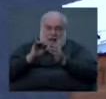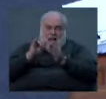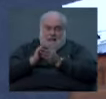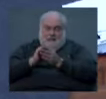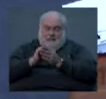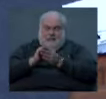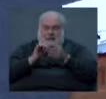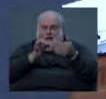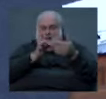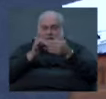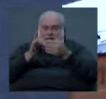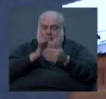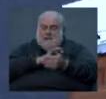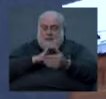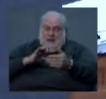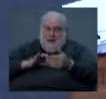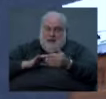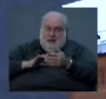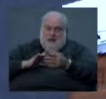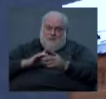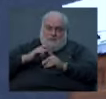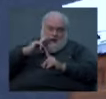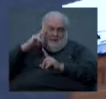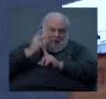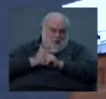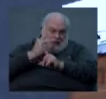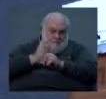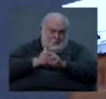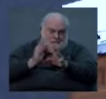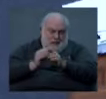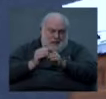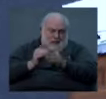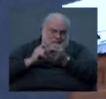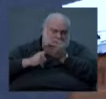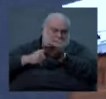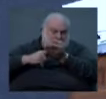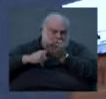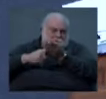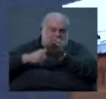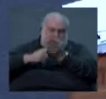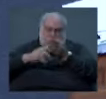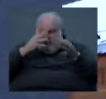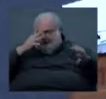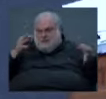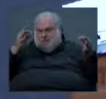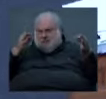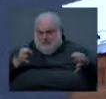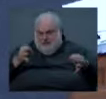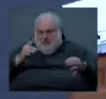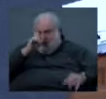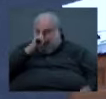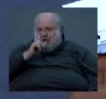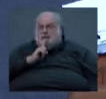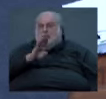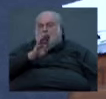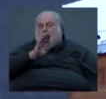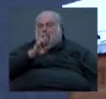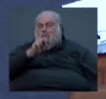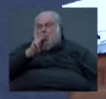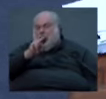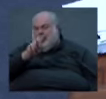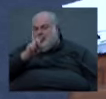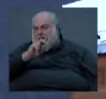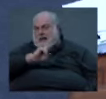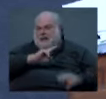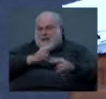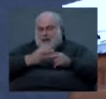met for a quarterly session. After some lively deliberation, it was decided that indeed the brand name is one of the